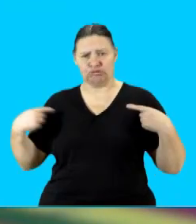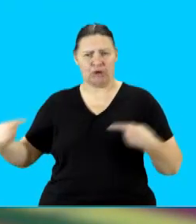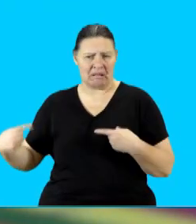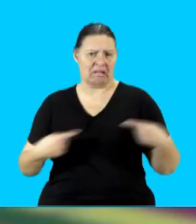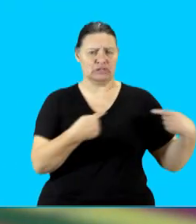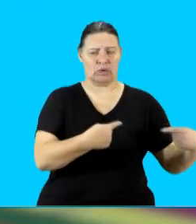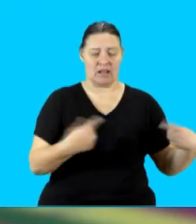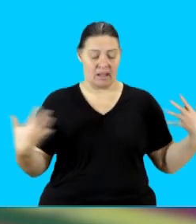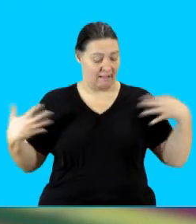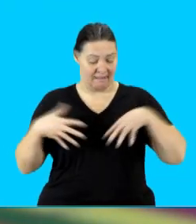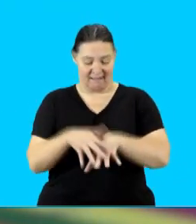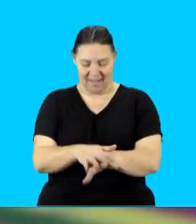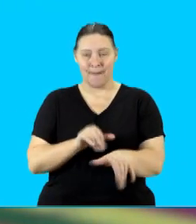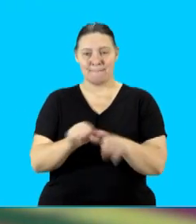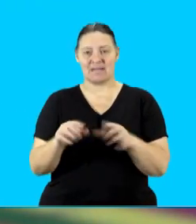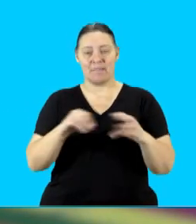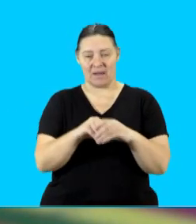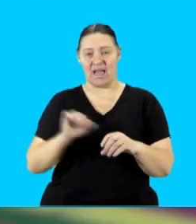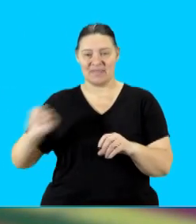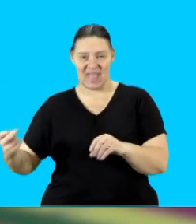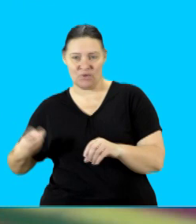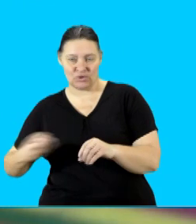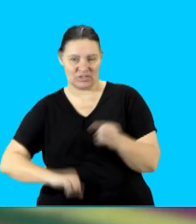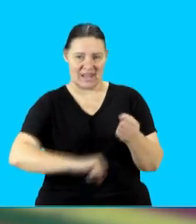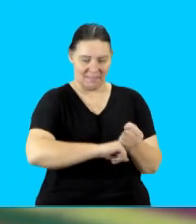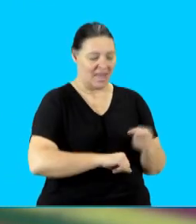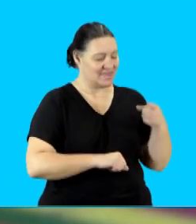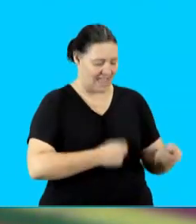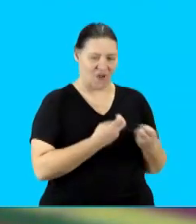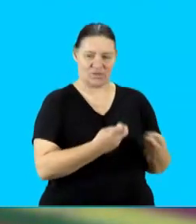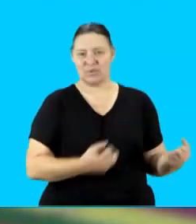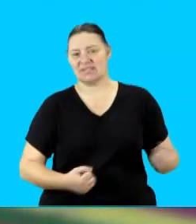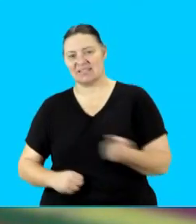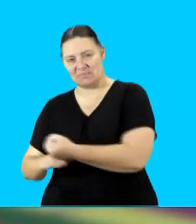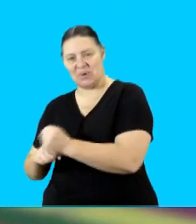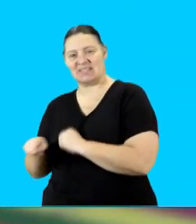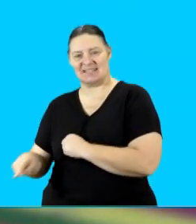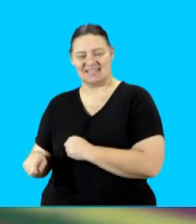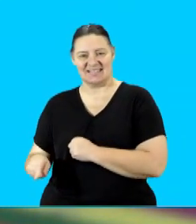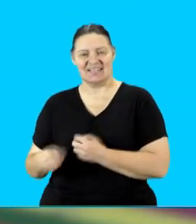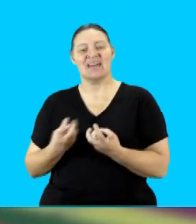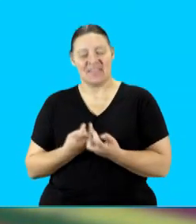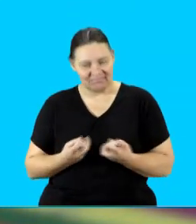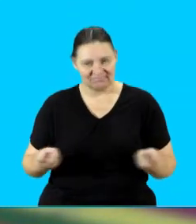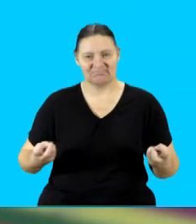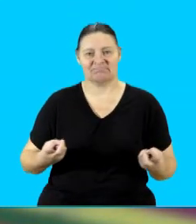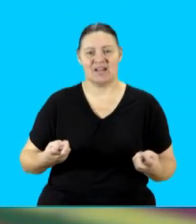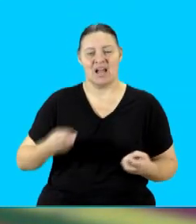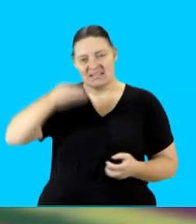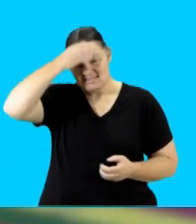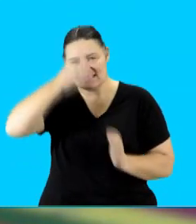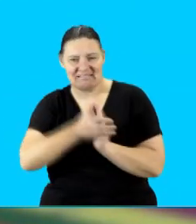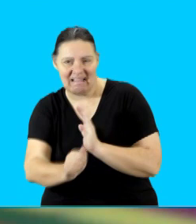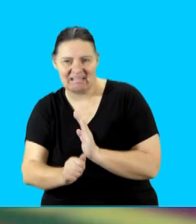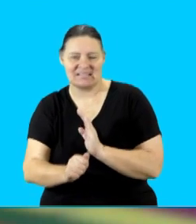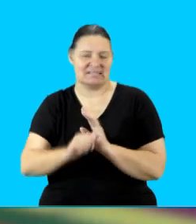coming together to become one. This business comes with their resources, and also this business number B, they combine their resources. They